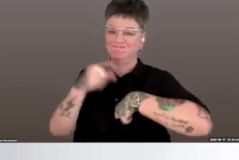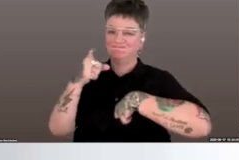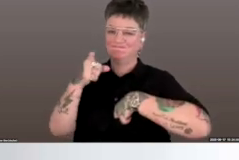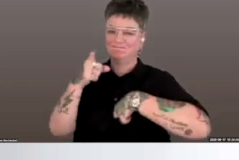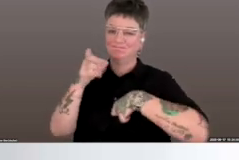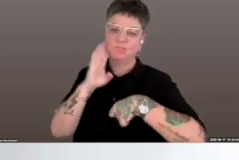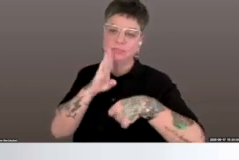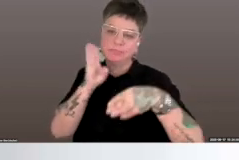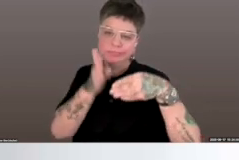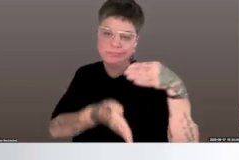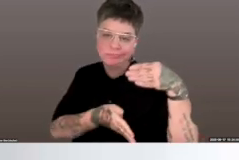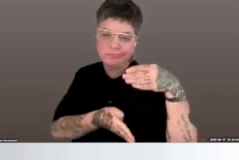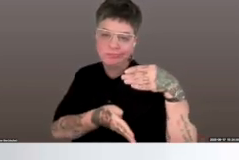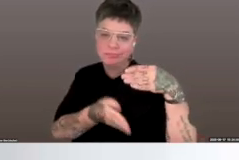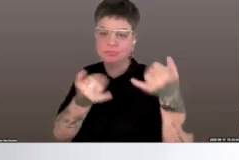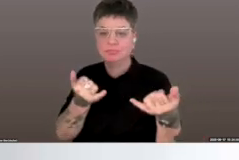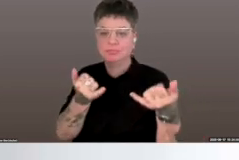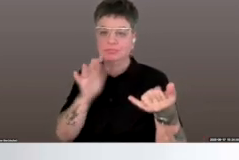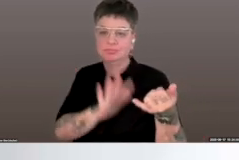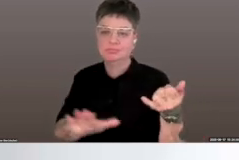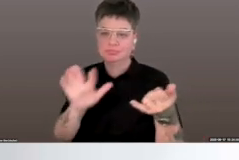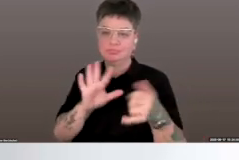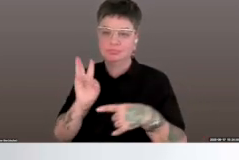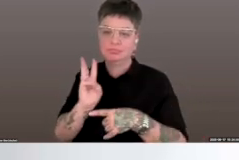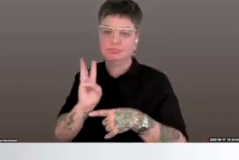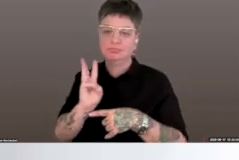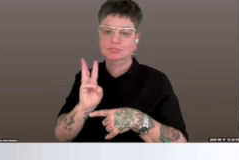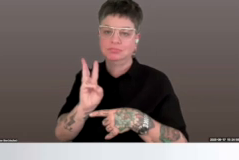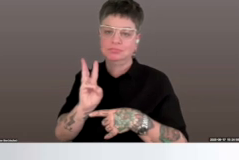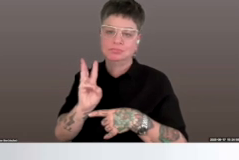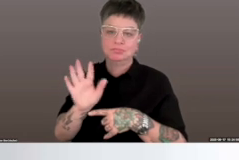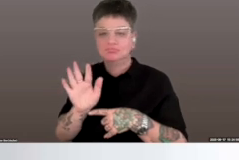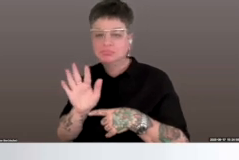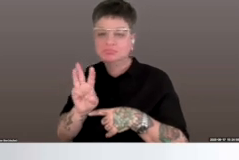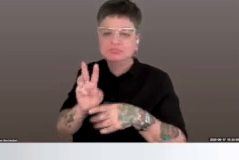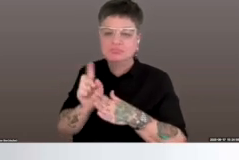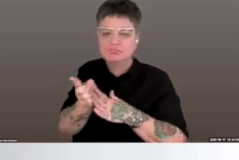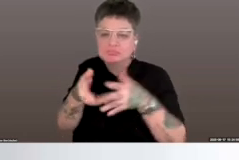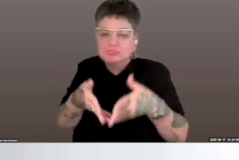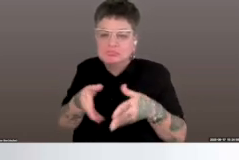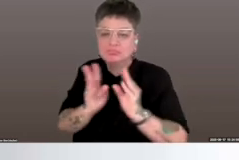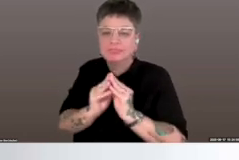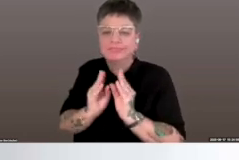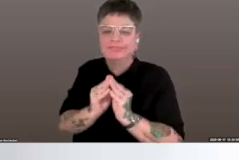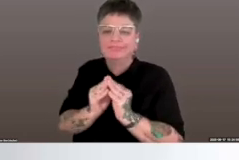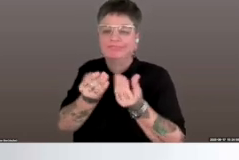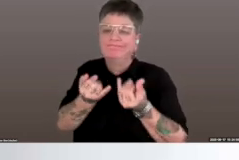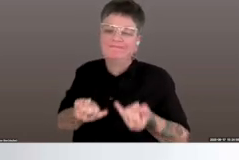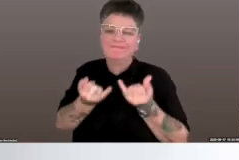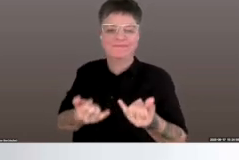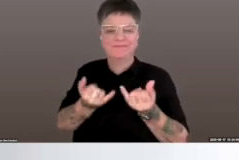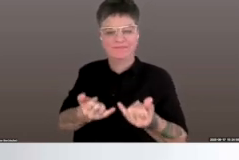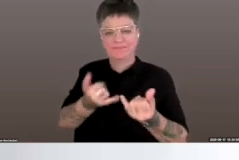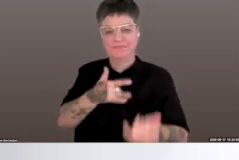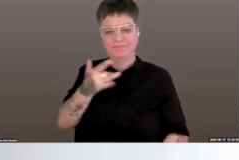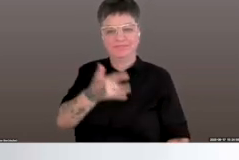end, and we have about 5 or 6 minutes left in our meeting. So at this point, I feel